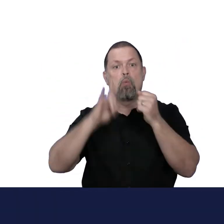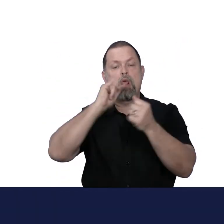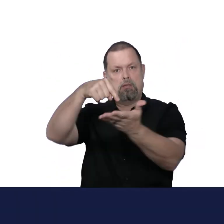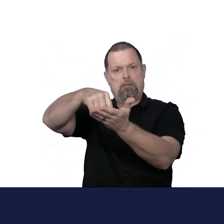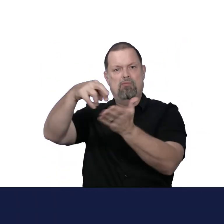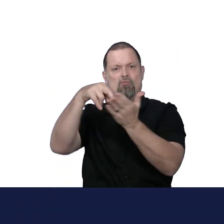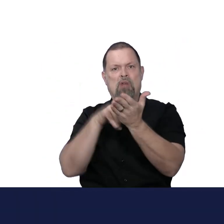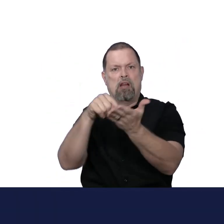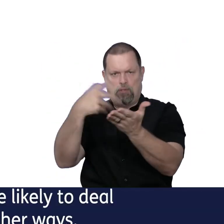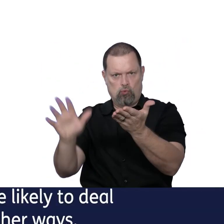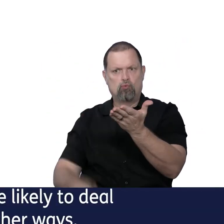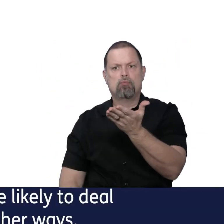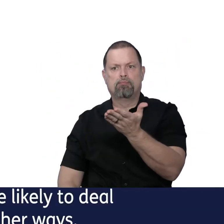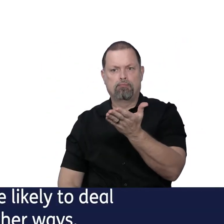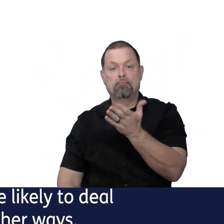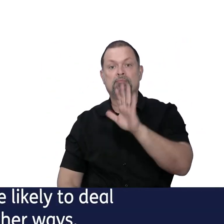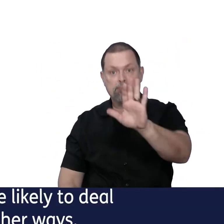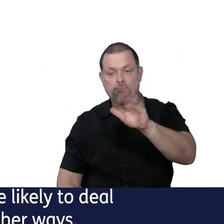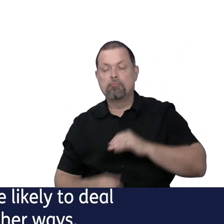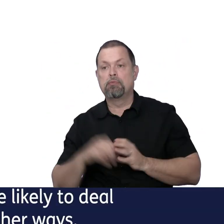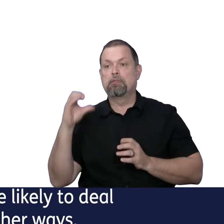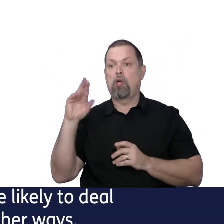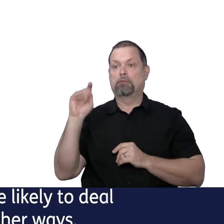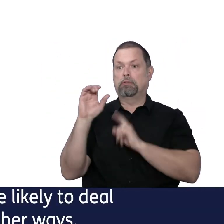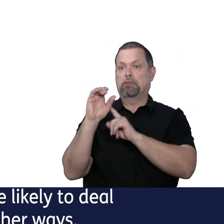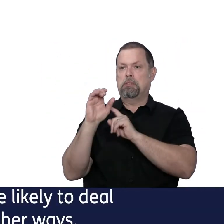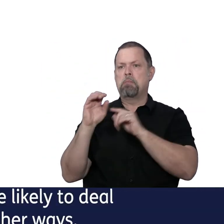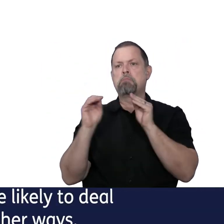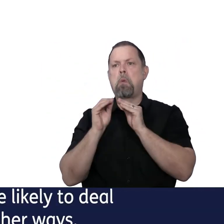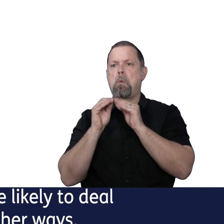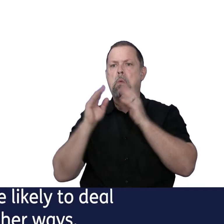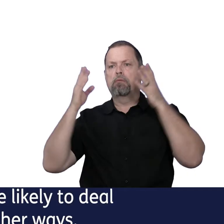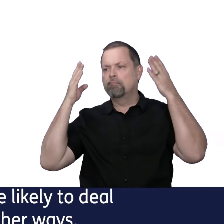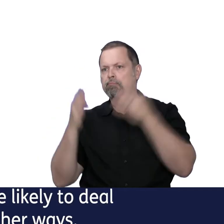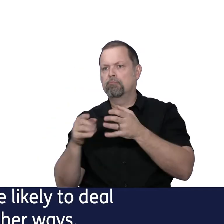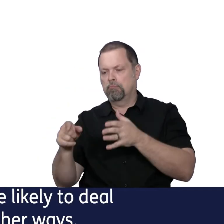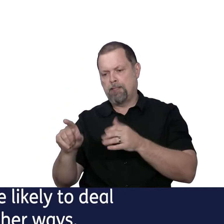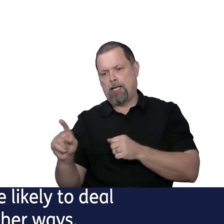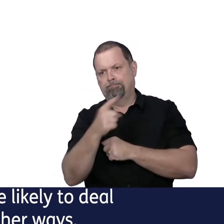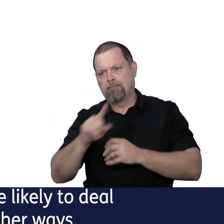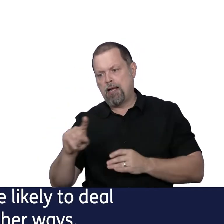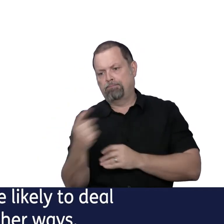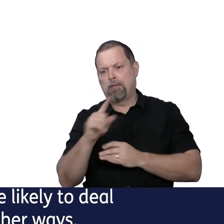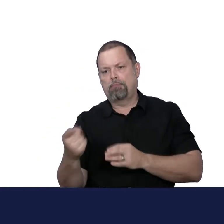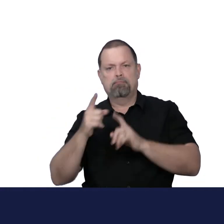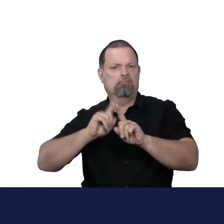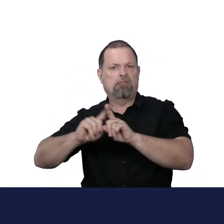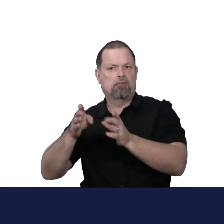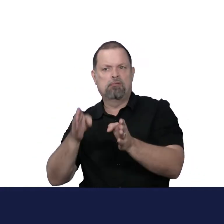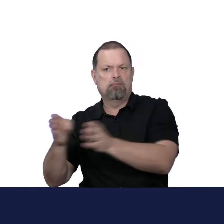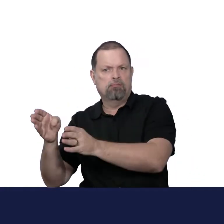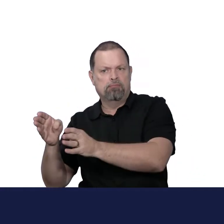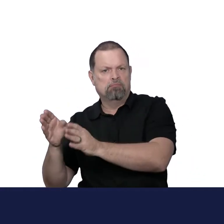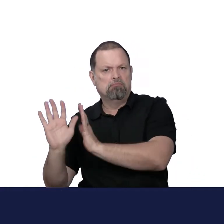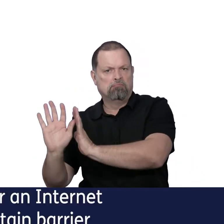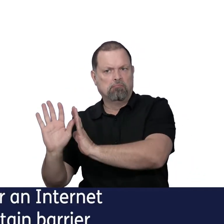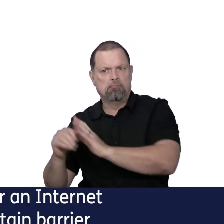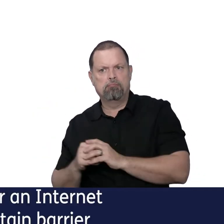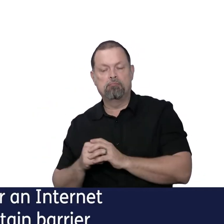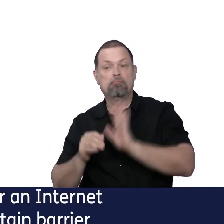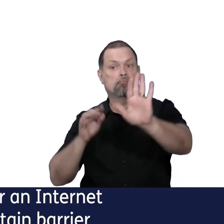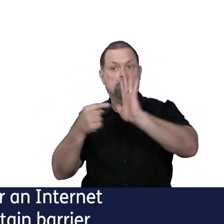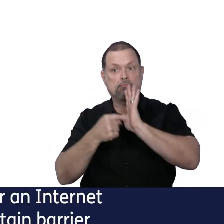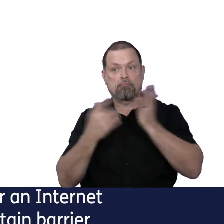regulations. Meanwhile, the CRTC is more likely to deal with enforcement in other ways.